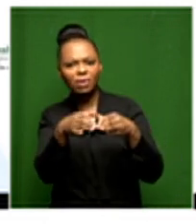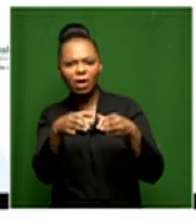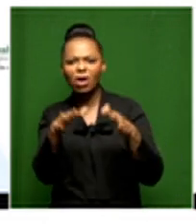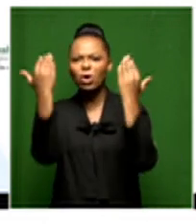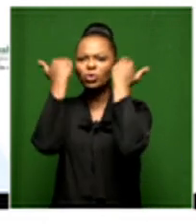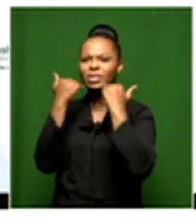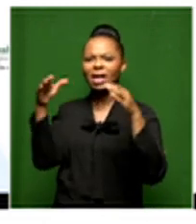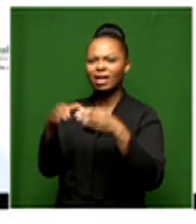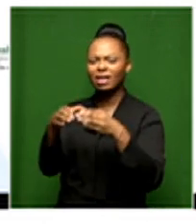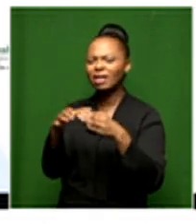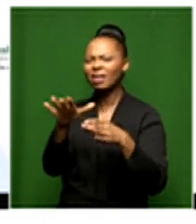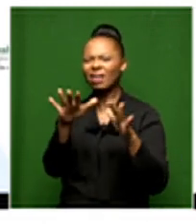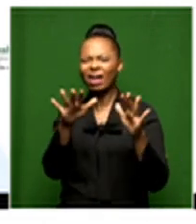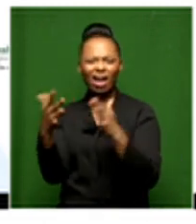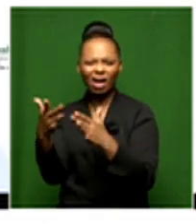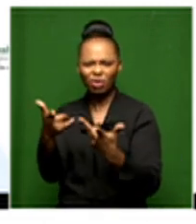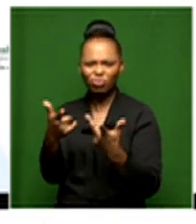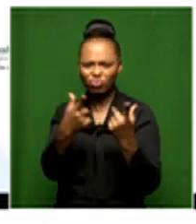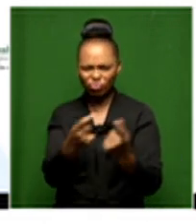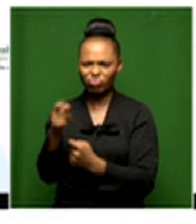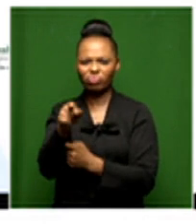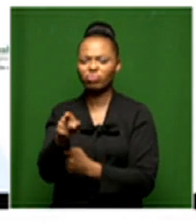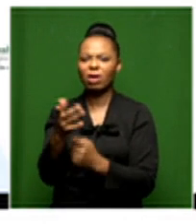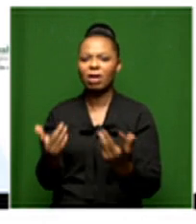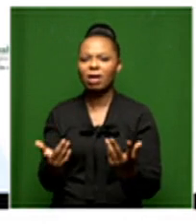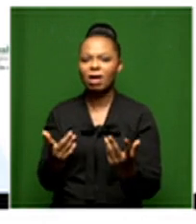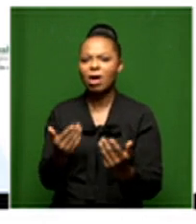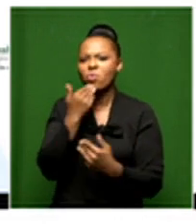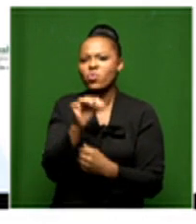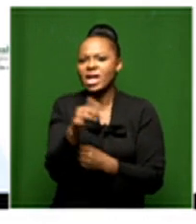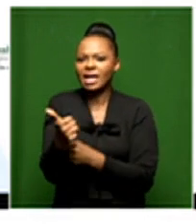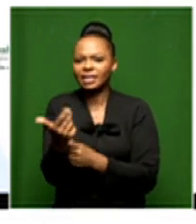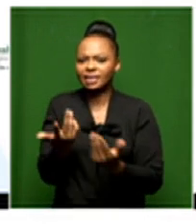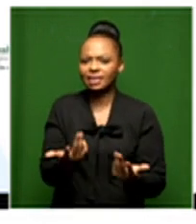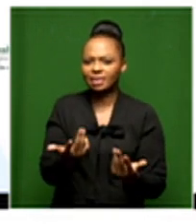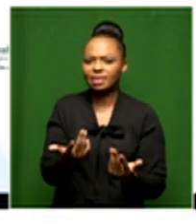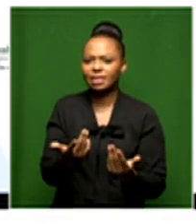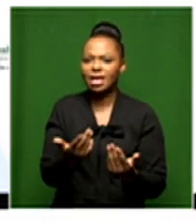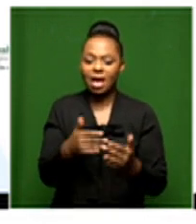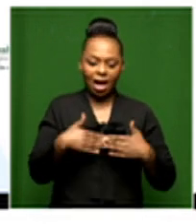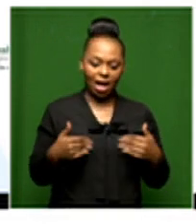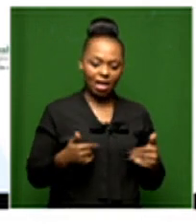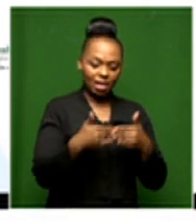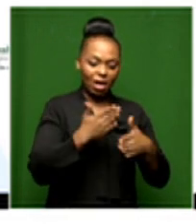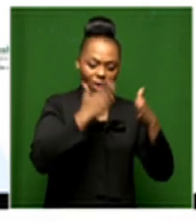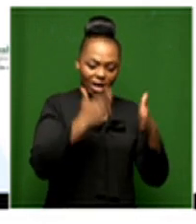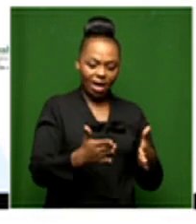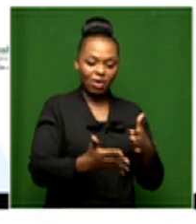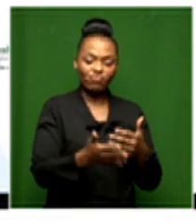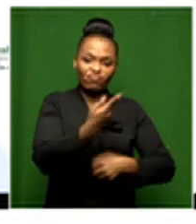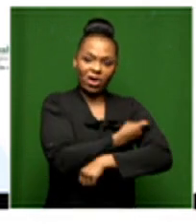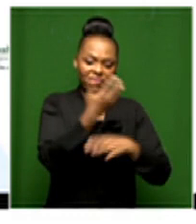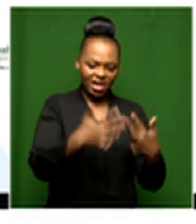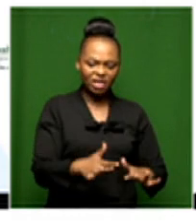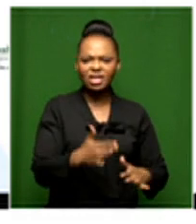judiciary? Exactly how is this going to play out? Because who is next after healthcare workers? To be